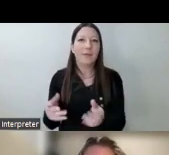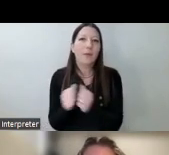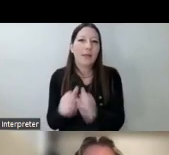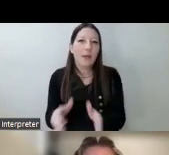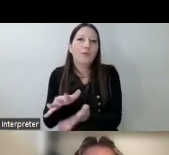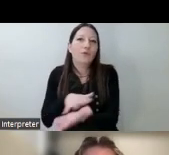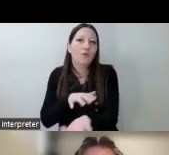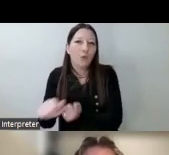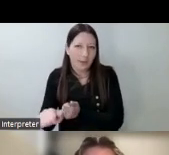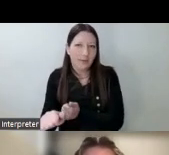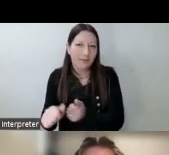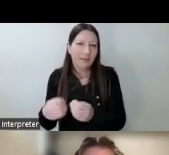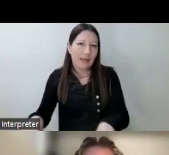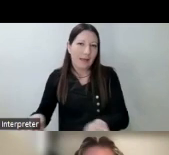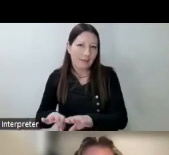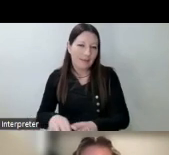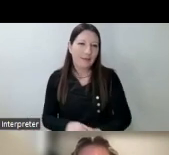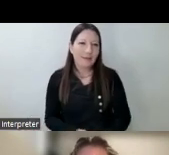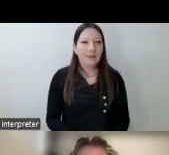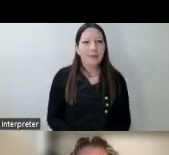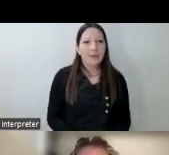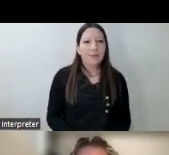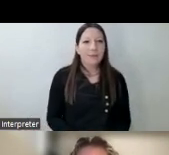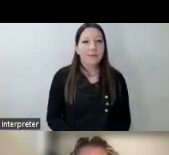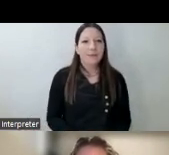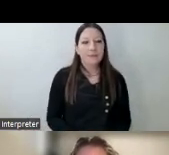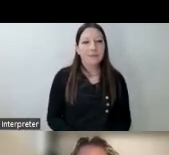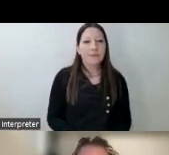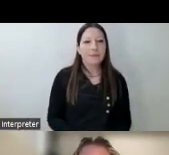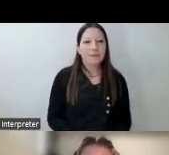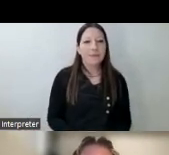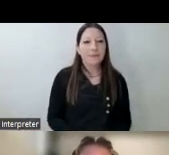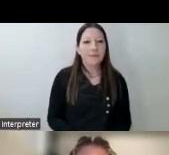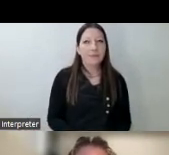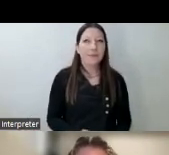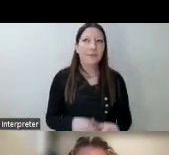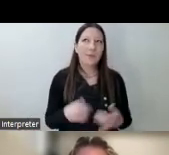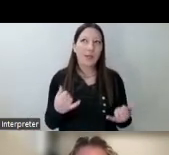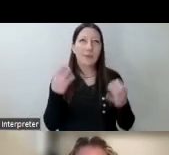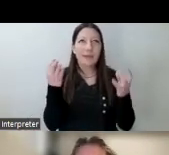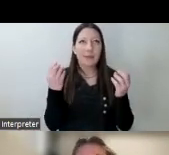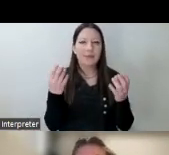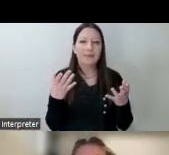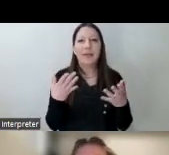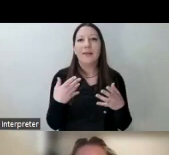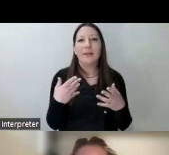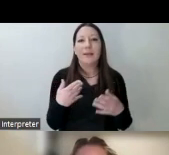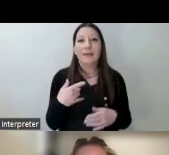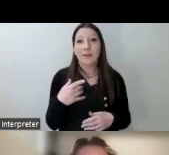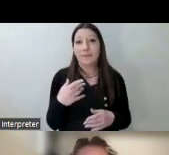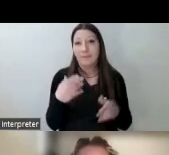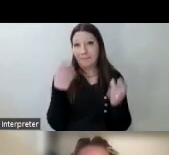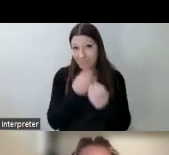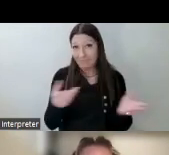So in giving this presentation, I wanted to hopefully provide a sense of how this project began, the way that it's progressed